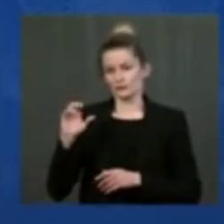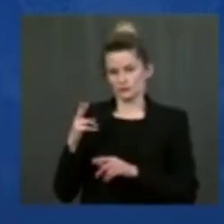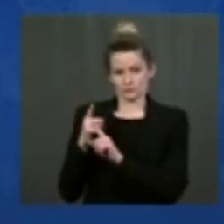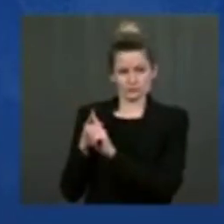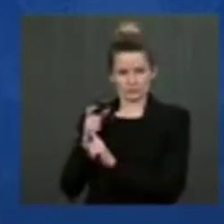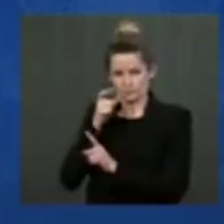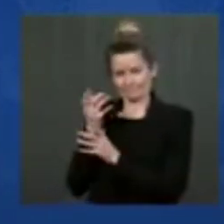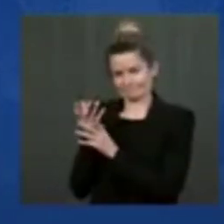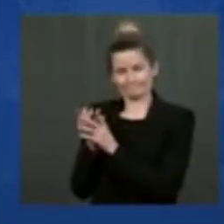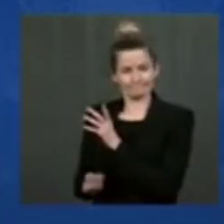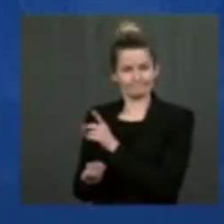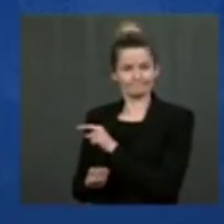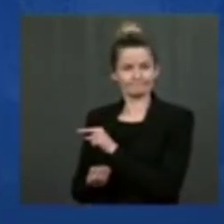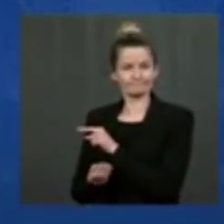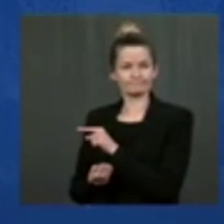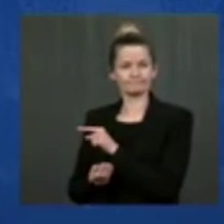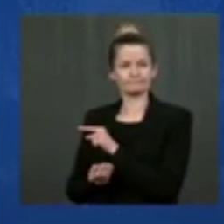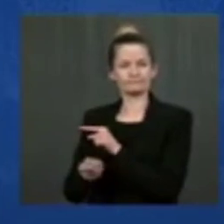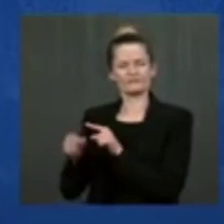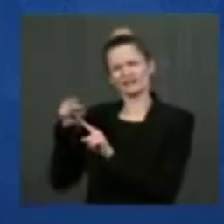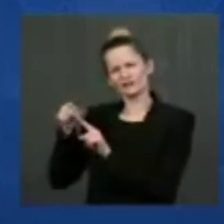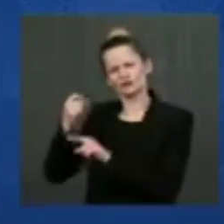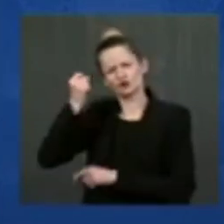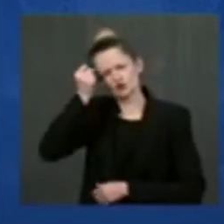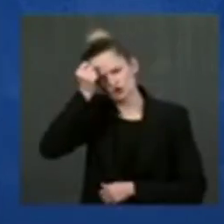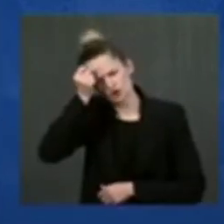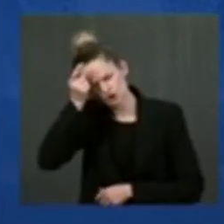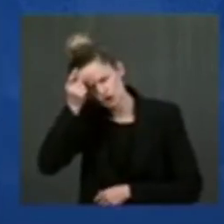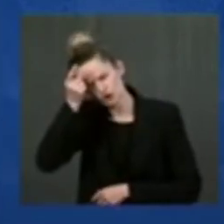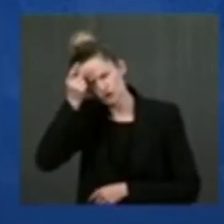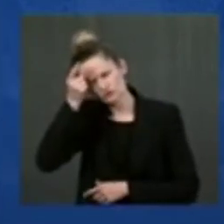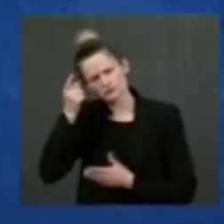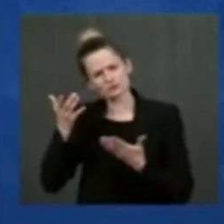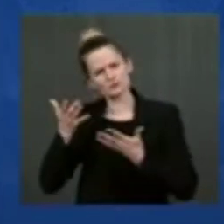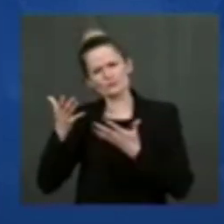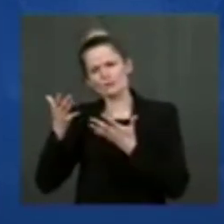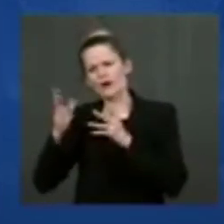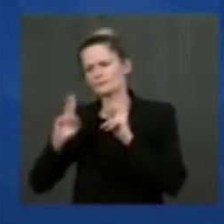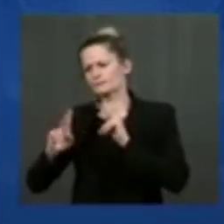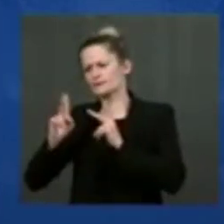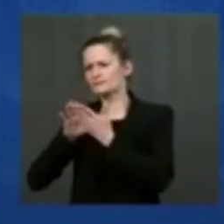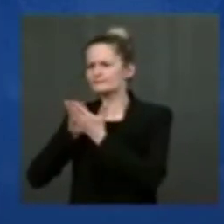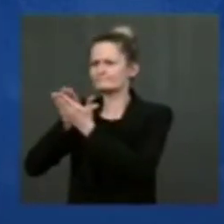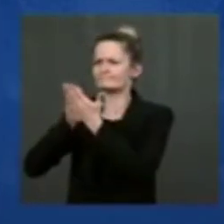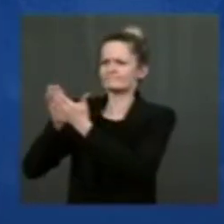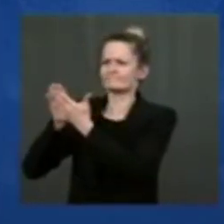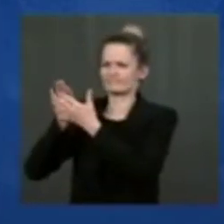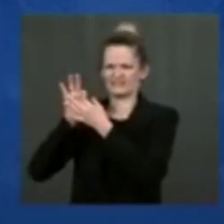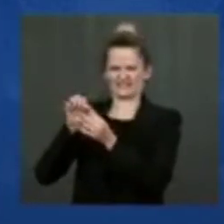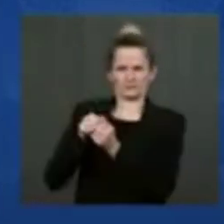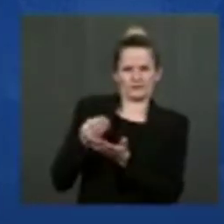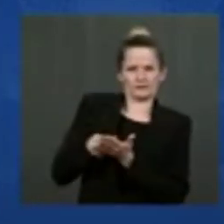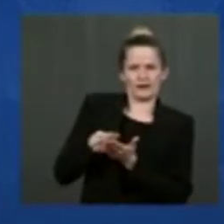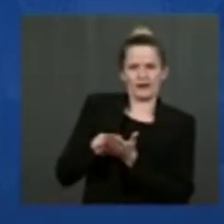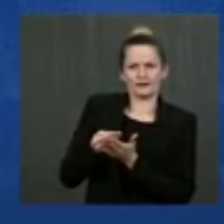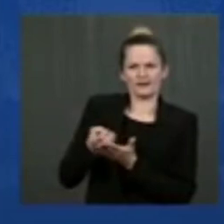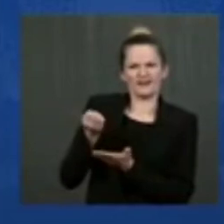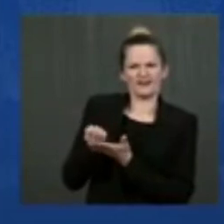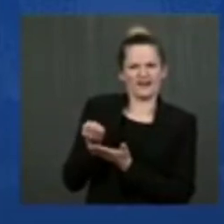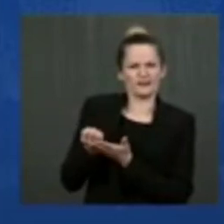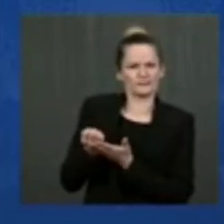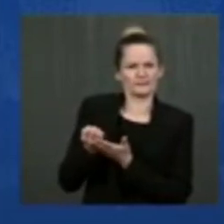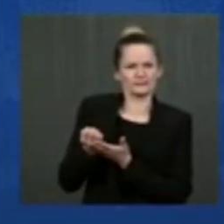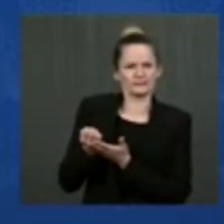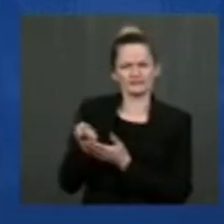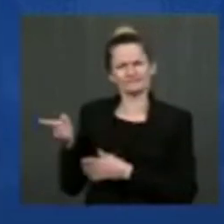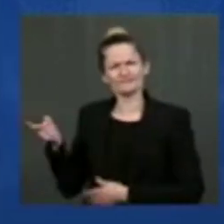really facing. He, like most of you, felt it in his bones. He understood what had happened to workers